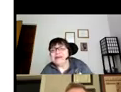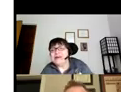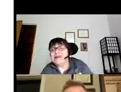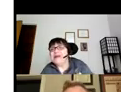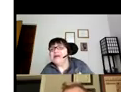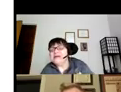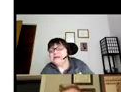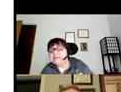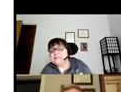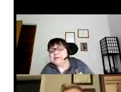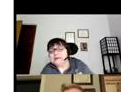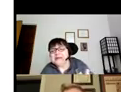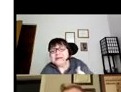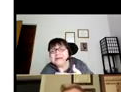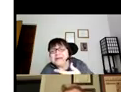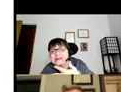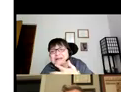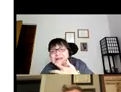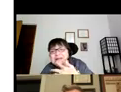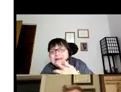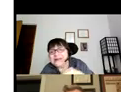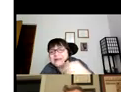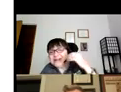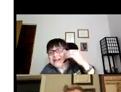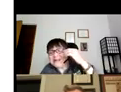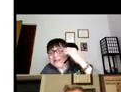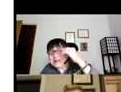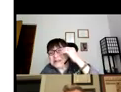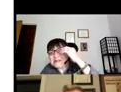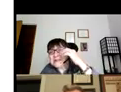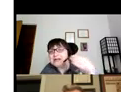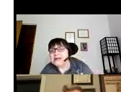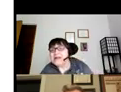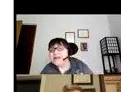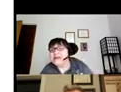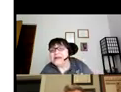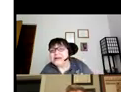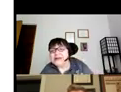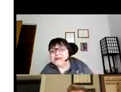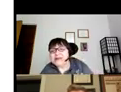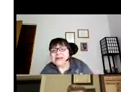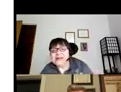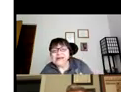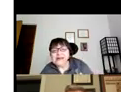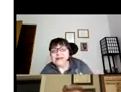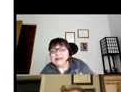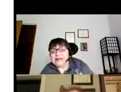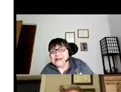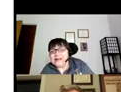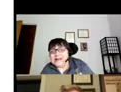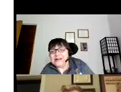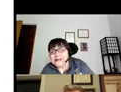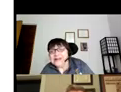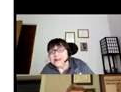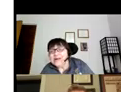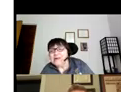see Eucharist as not only something as a sacrament, it can also be used as the saving